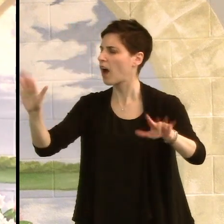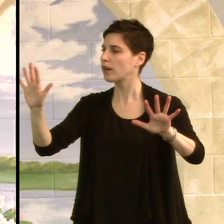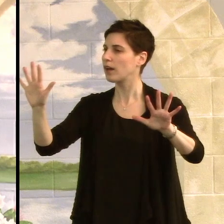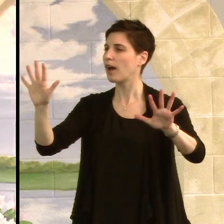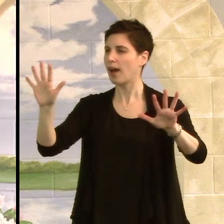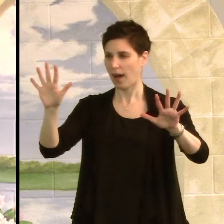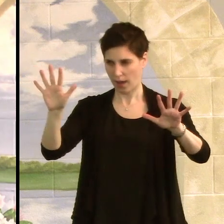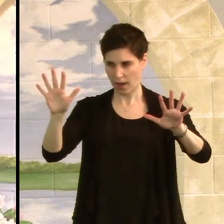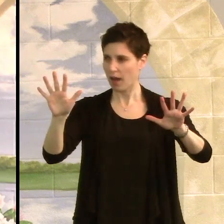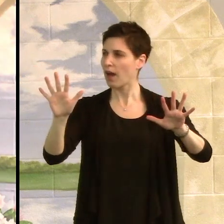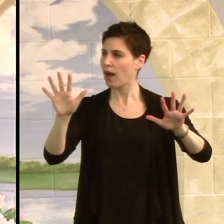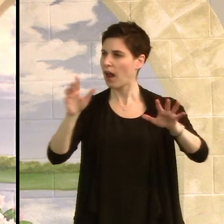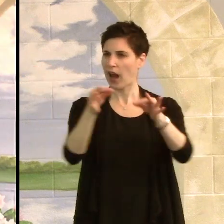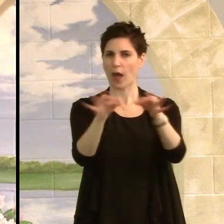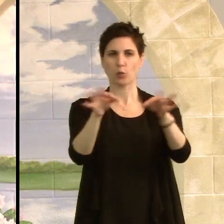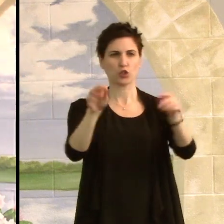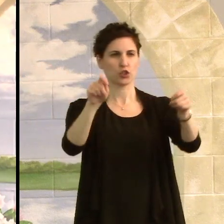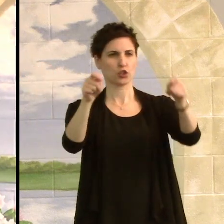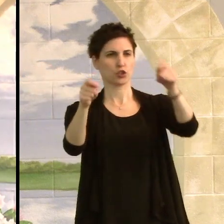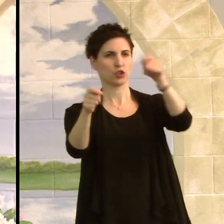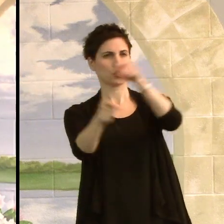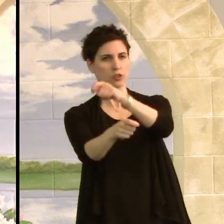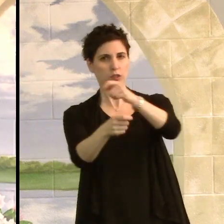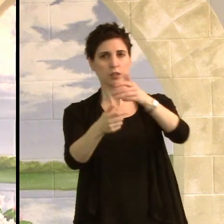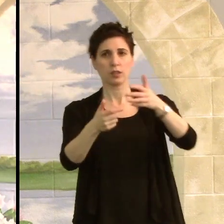Different people and different interpreters